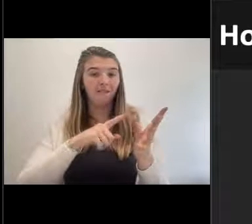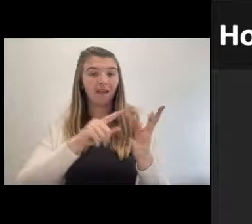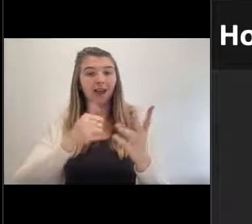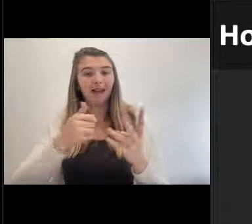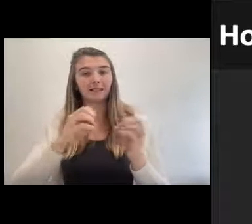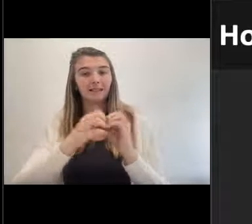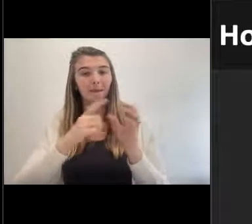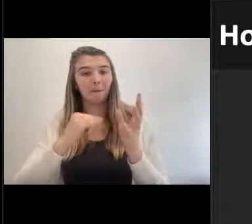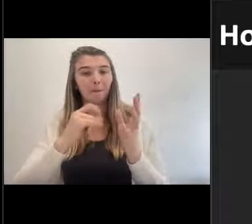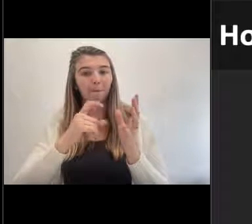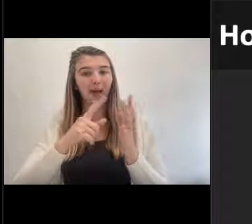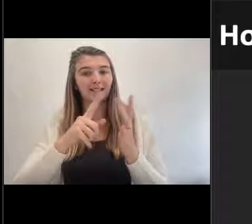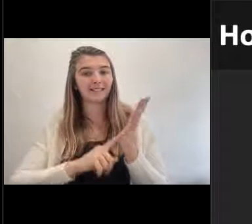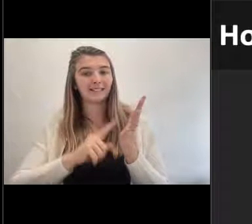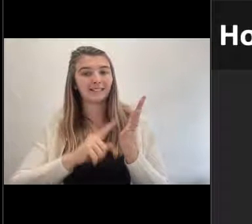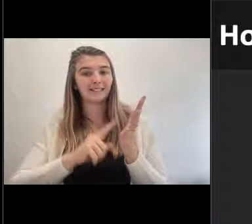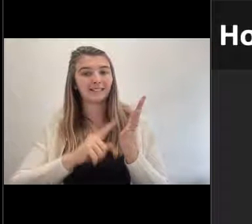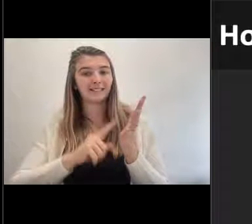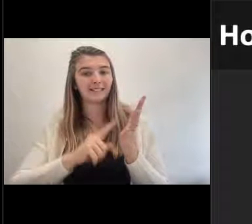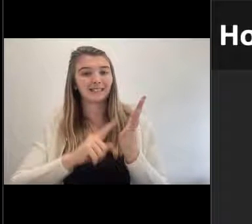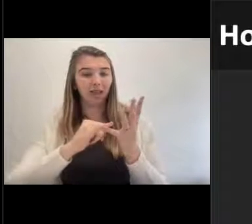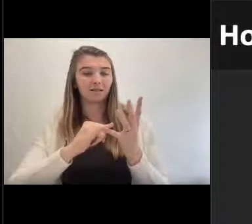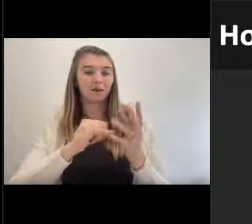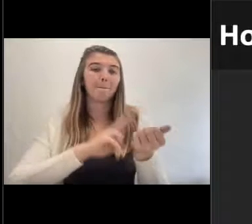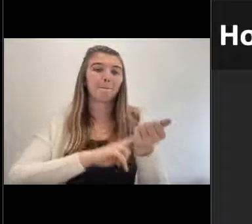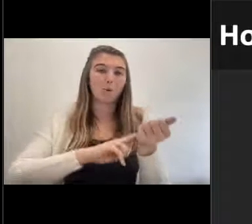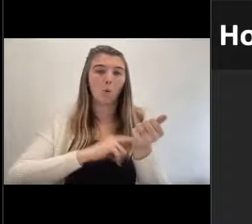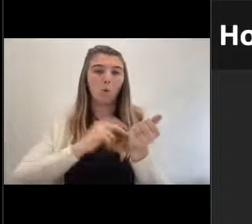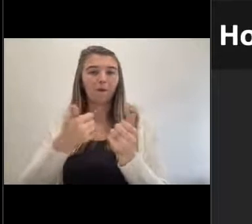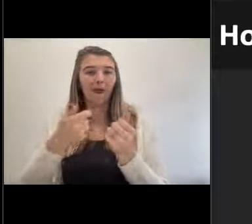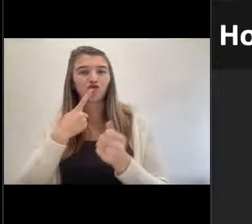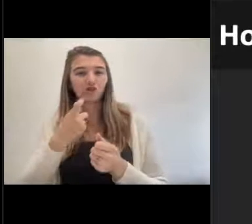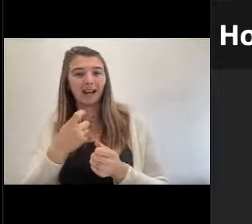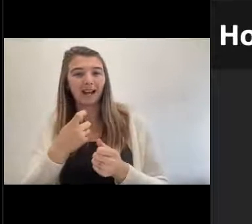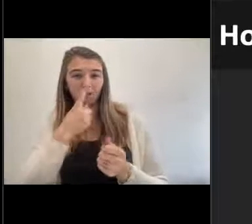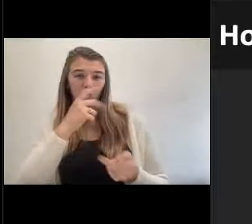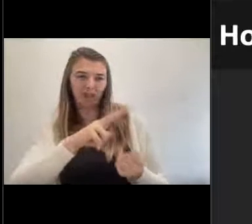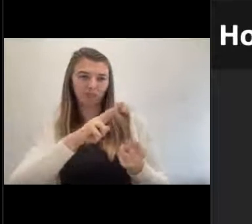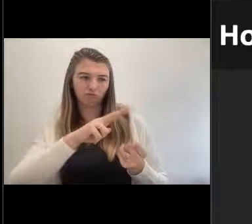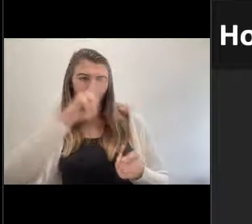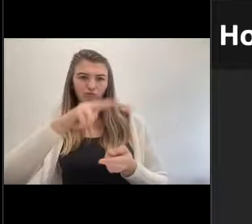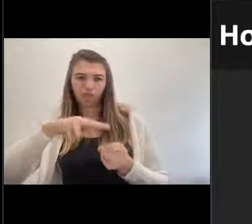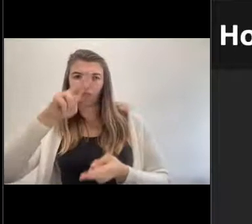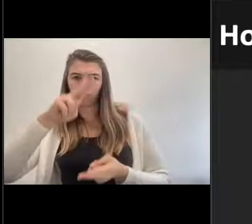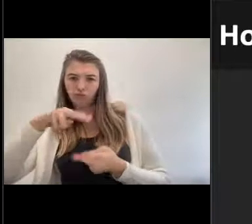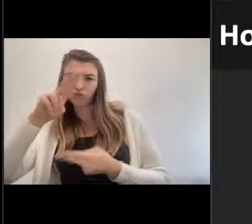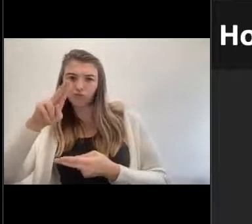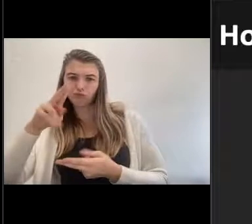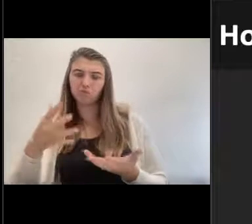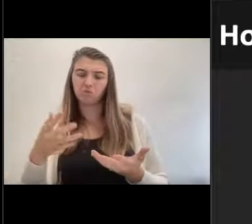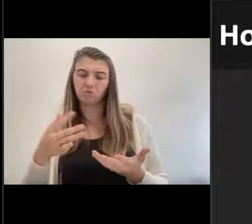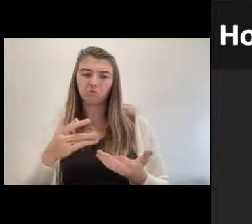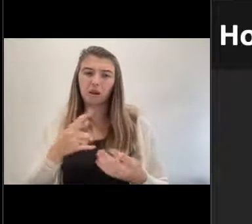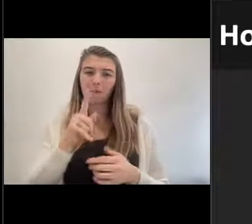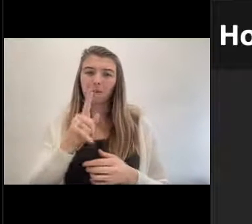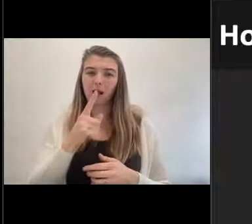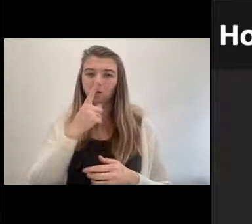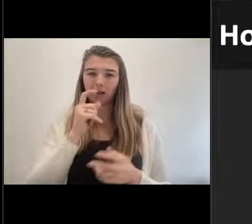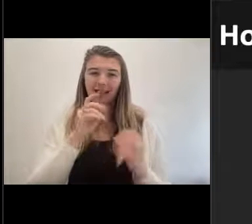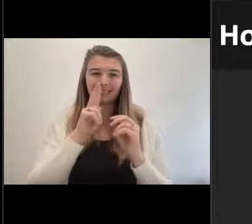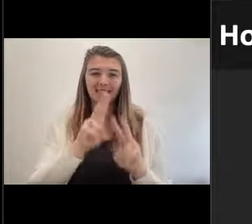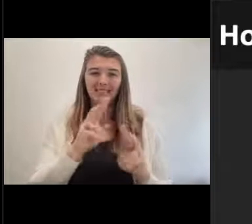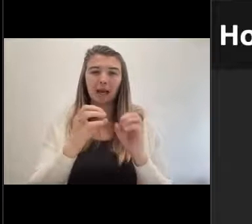Thioclava and red for the Bacillus respectively. But the much larger increase in oxidation that we see for Bacillus is in accordance with the